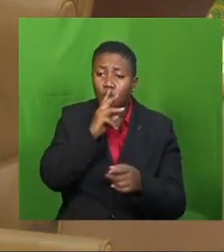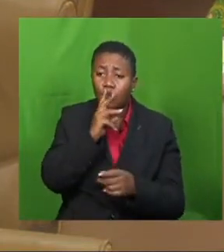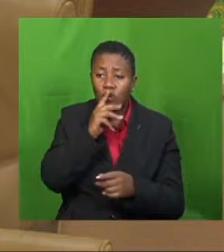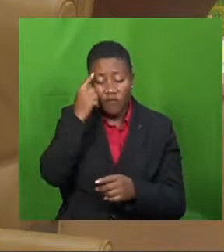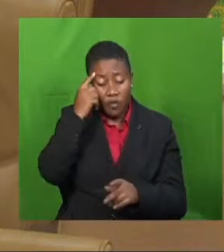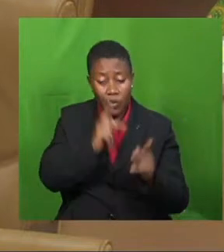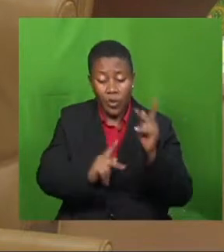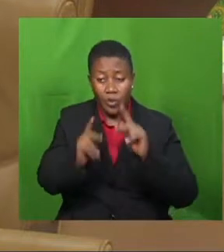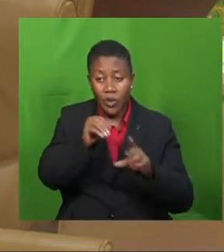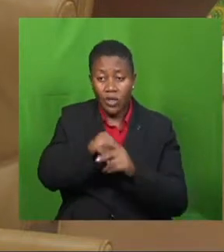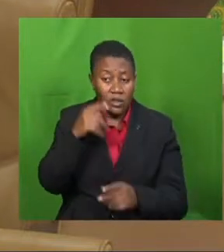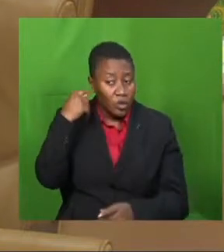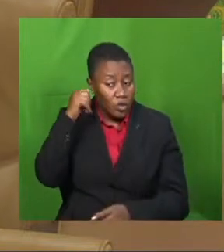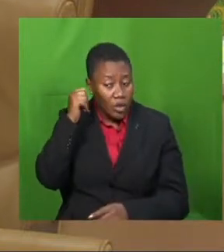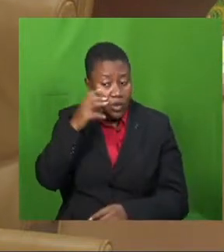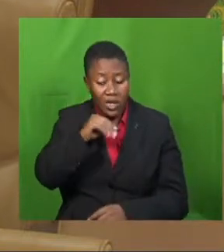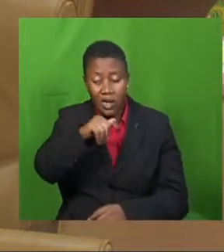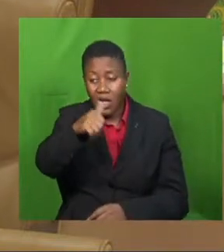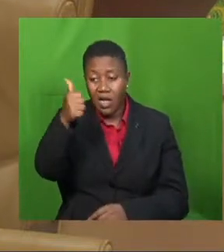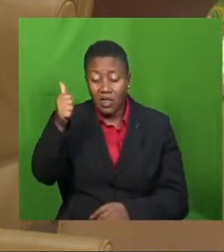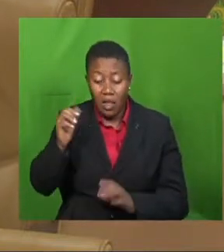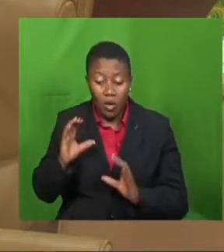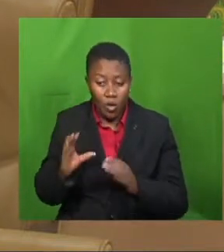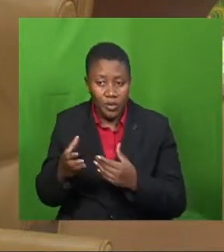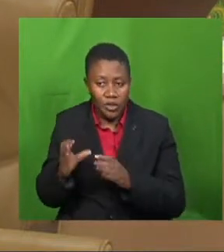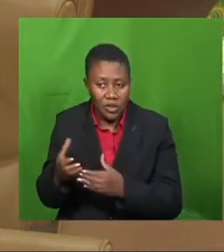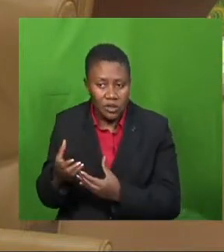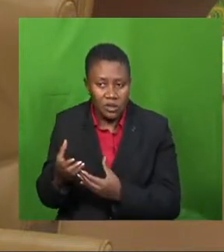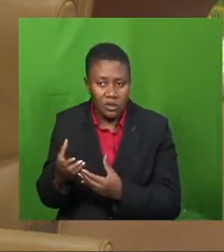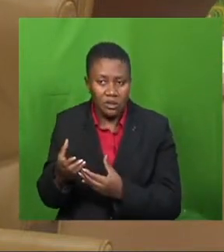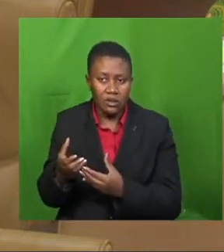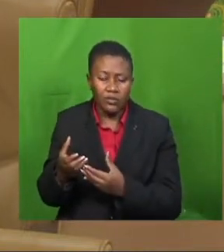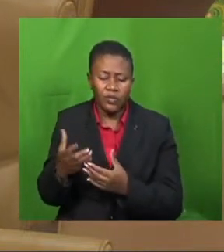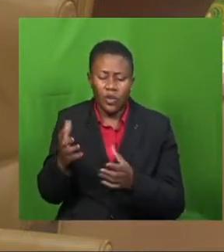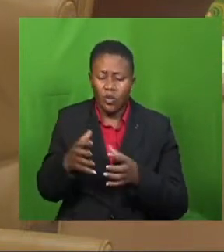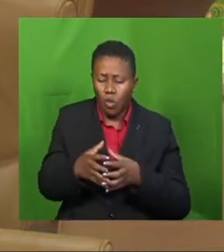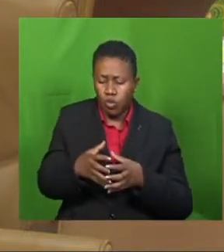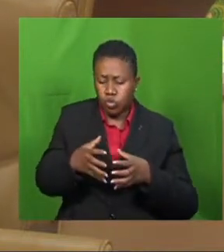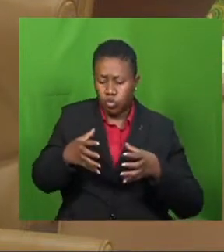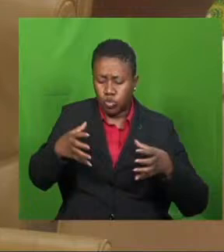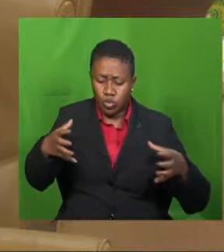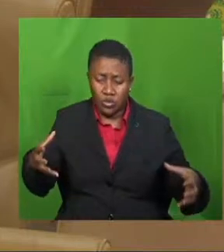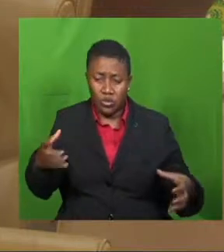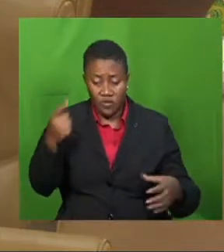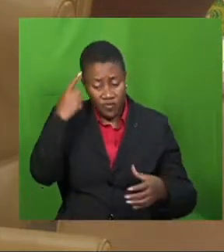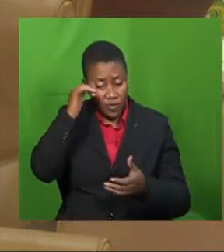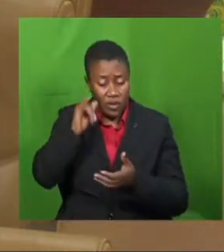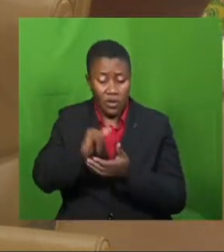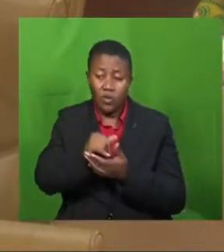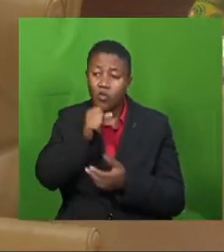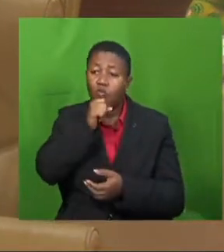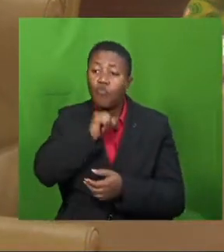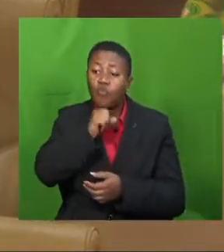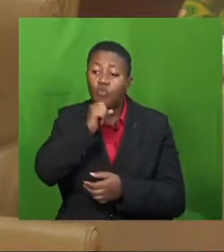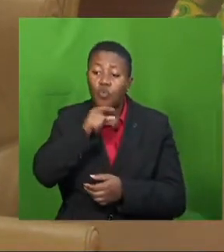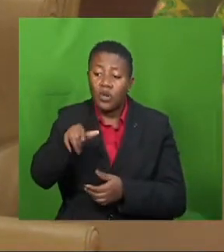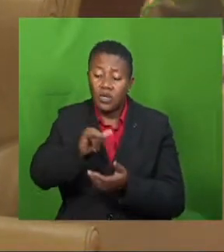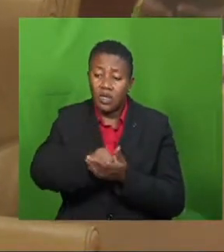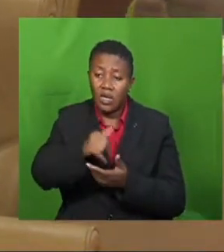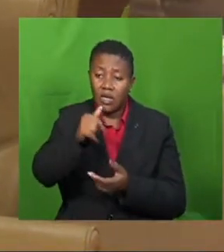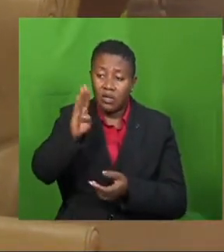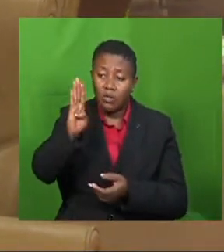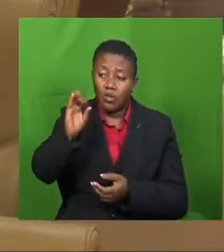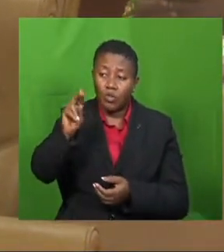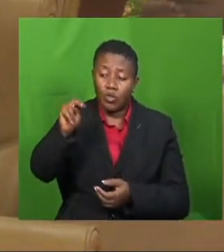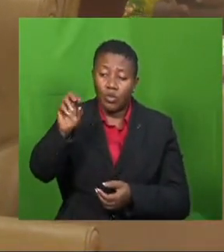adjoining communities by expanding the capacity of existing Bonsa water supply